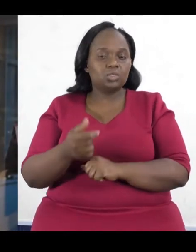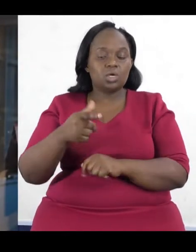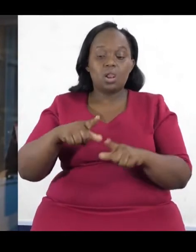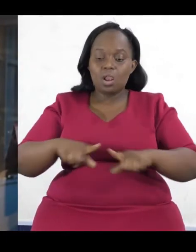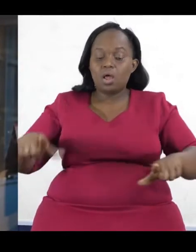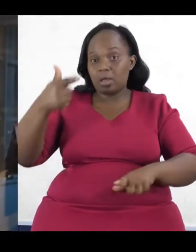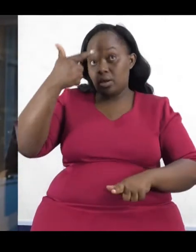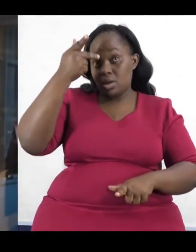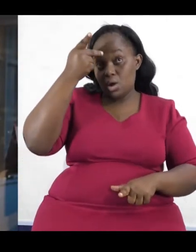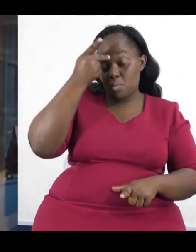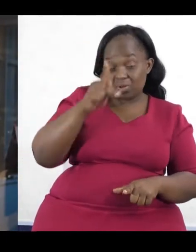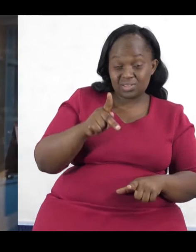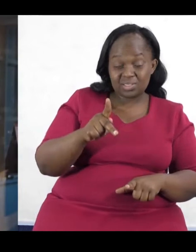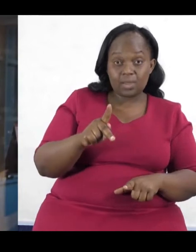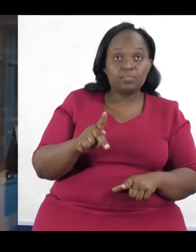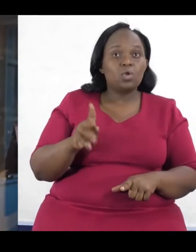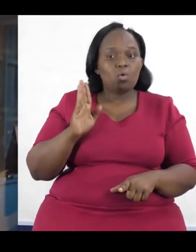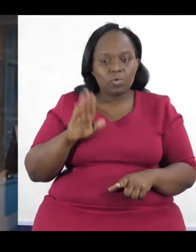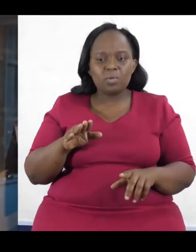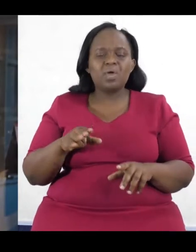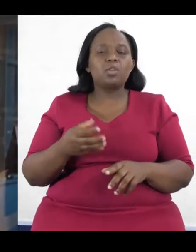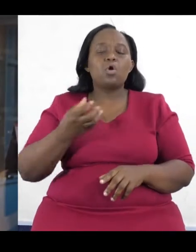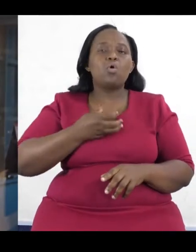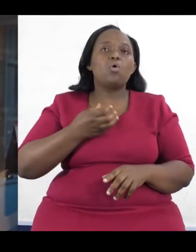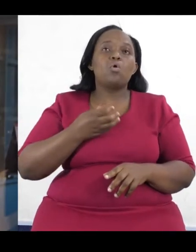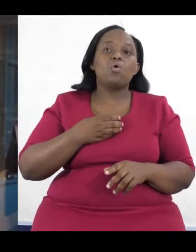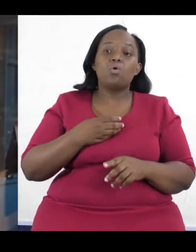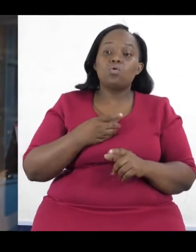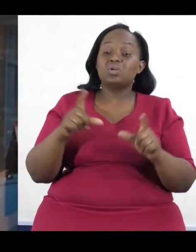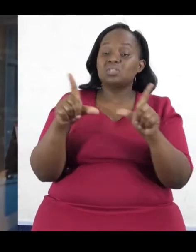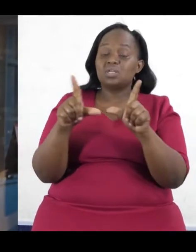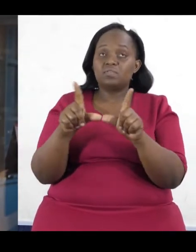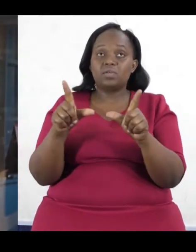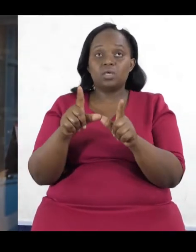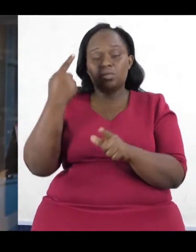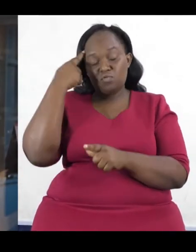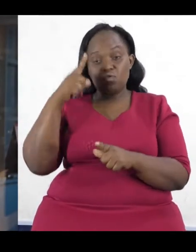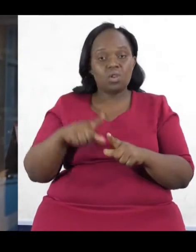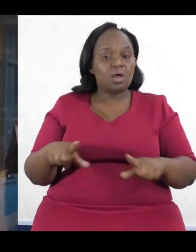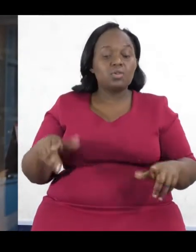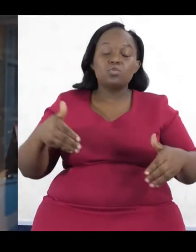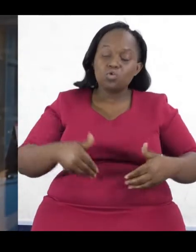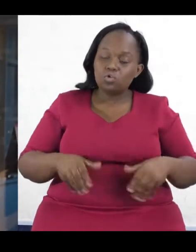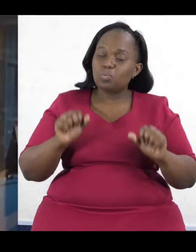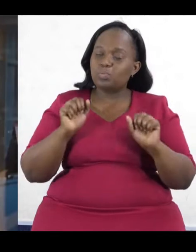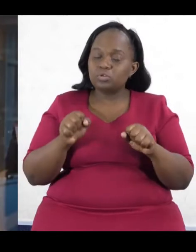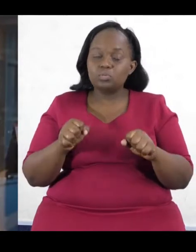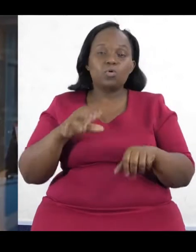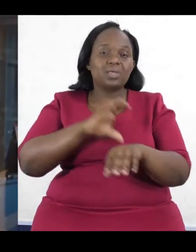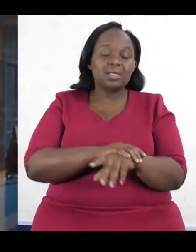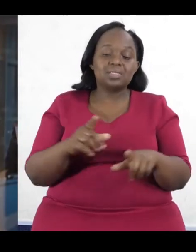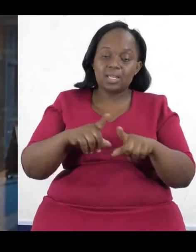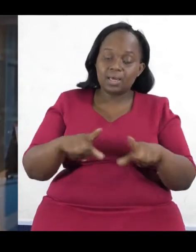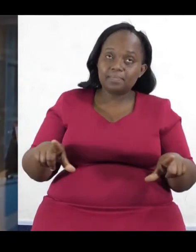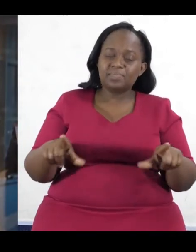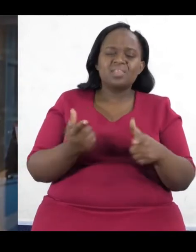start owning titles for the land, youth can start getting titles, then it means they will develop that